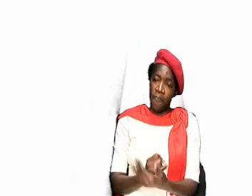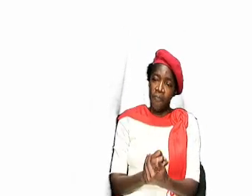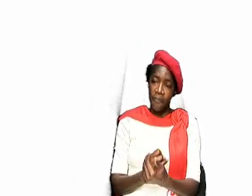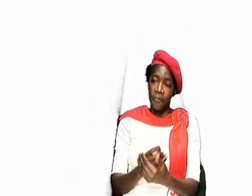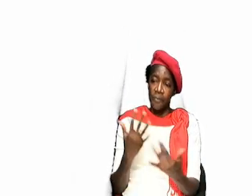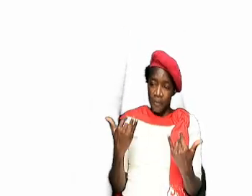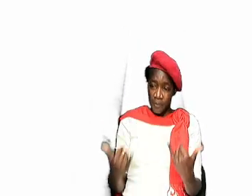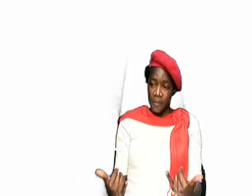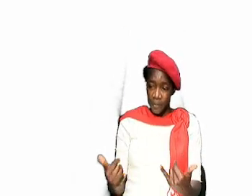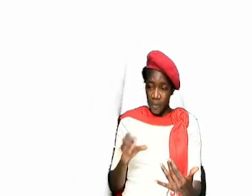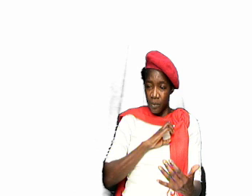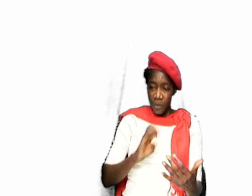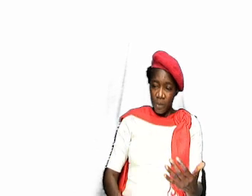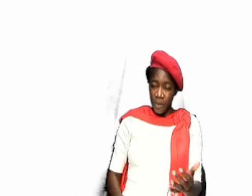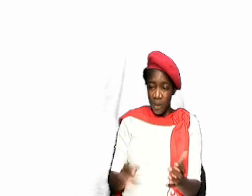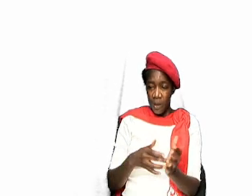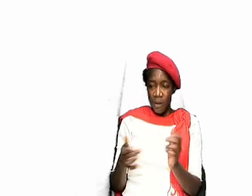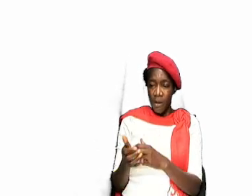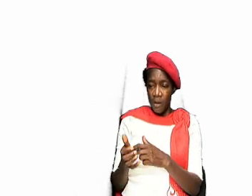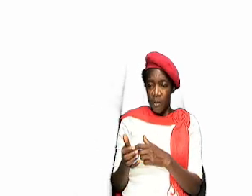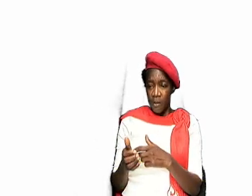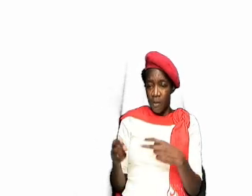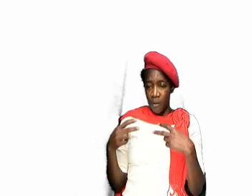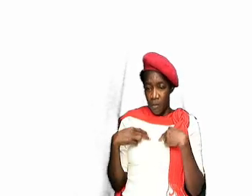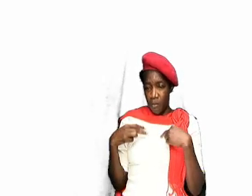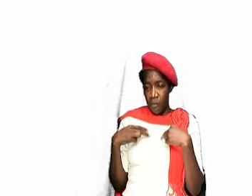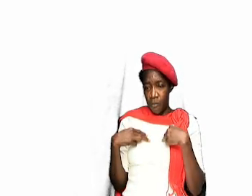but now in Christ Jesus, we have been